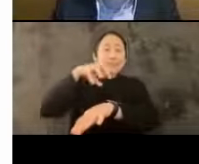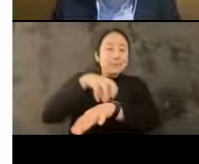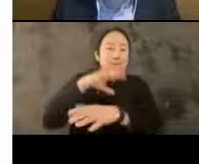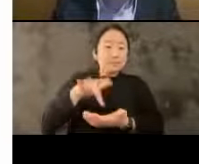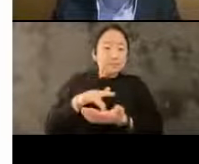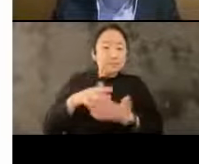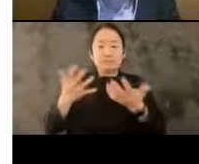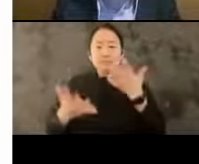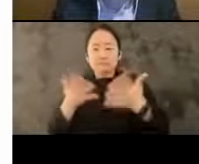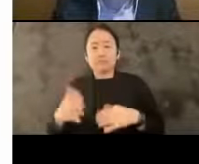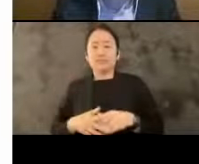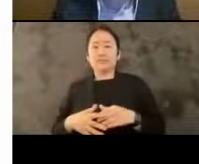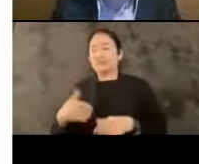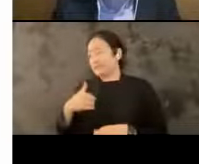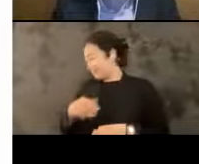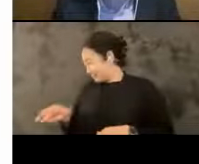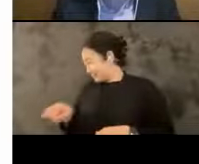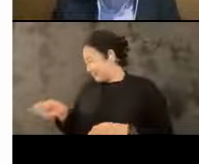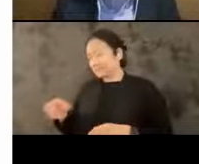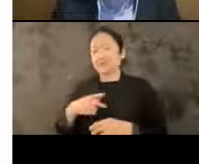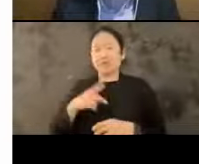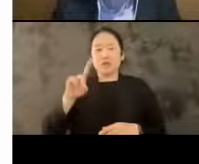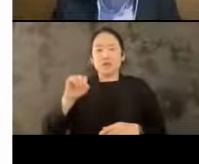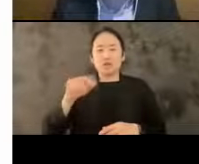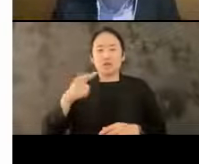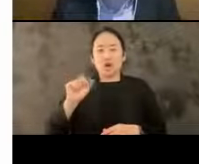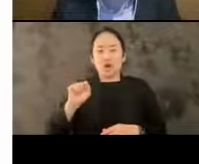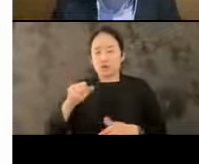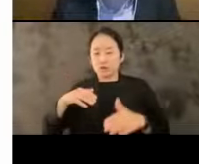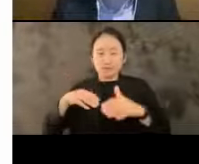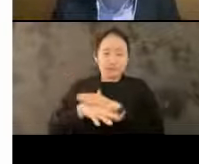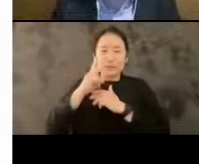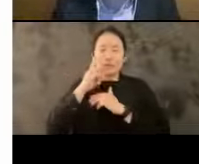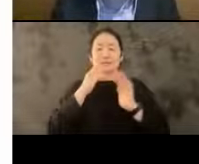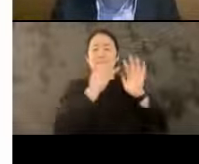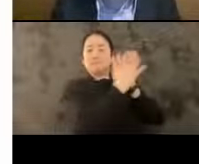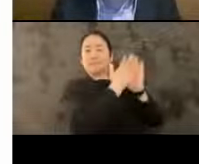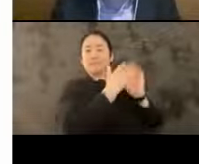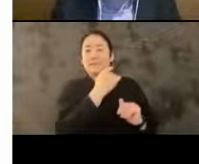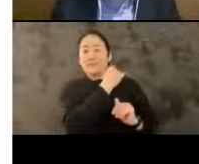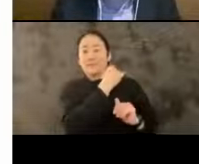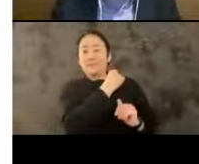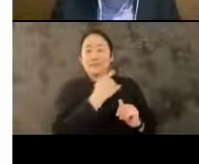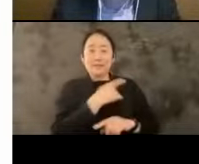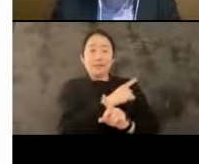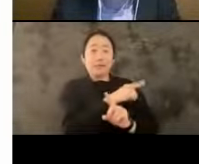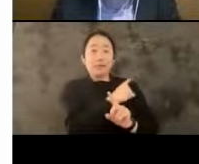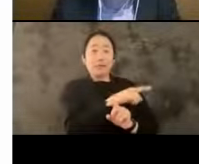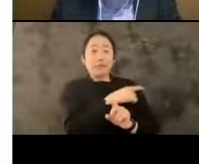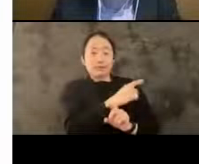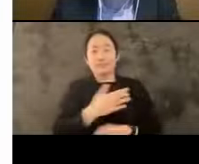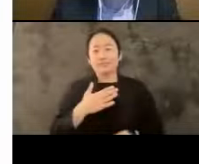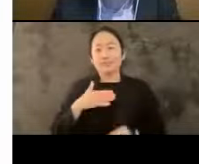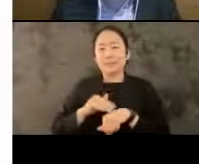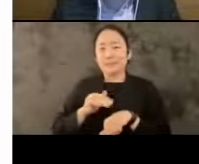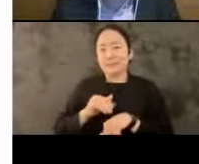my office here, so you're seeing some movement in the background. Those are my pets.